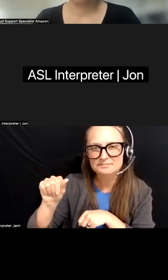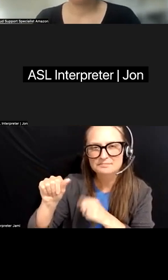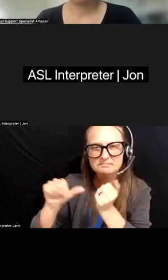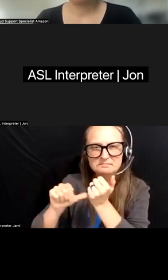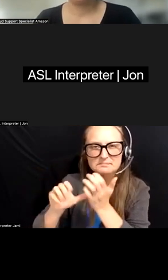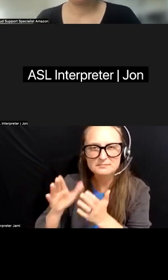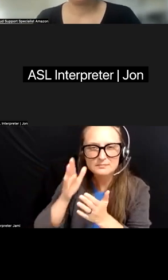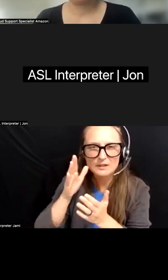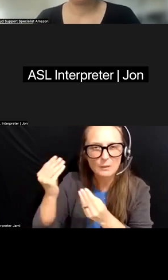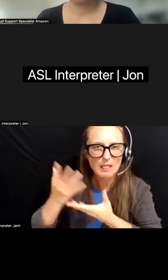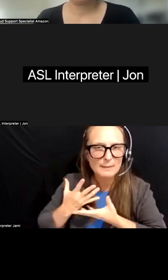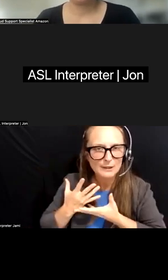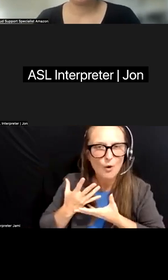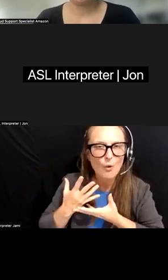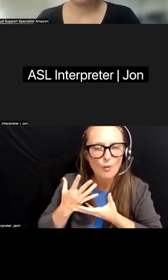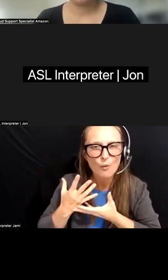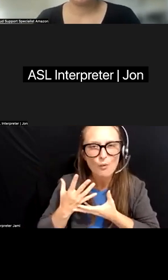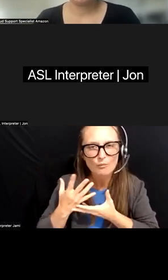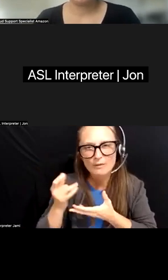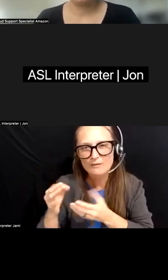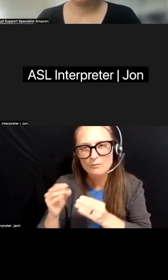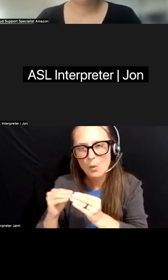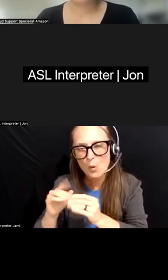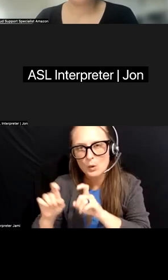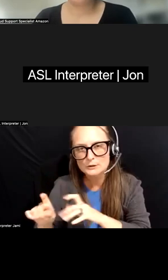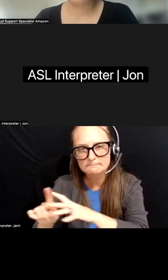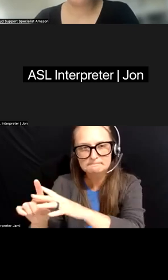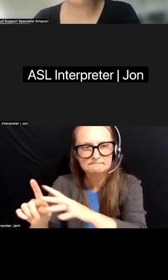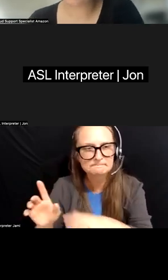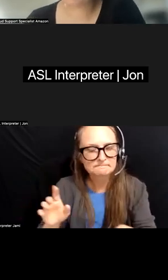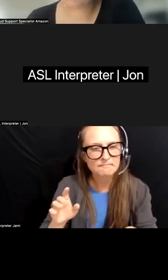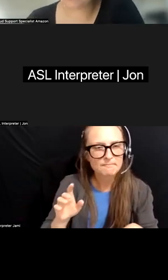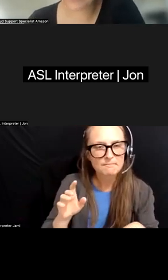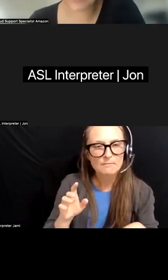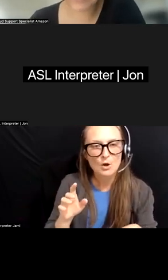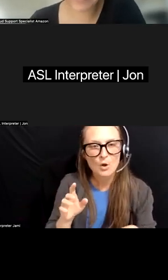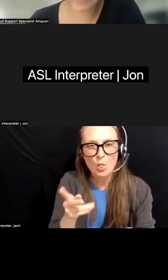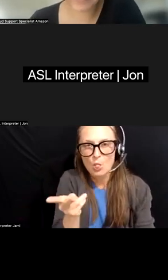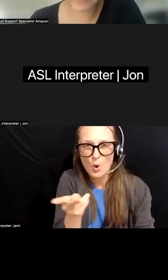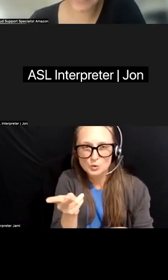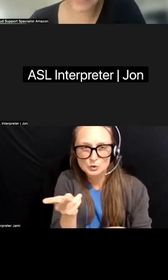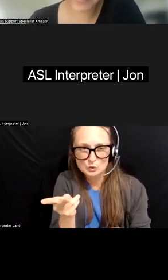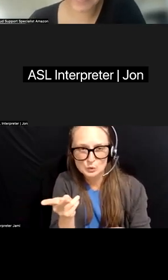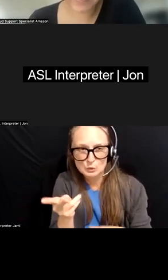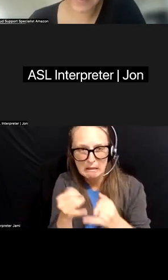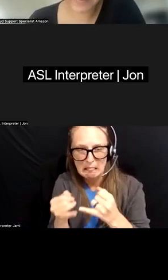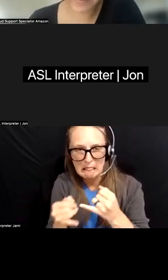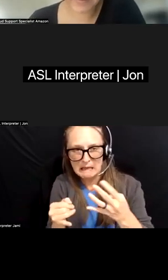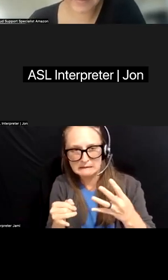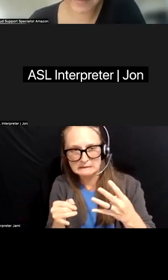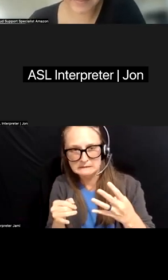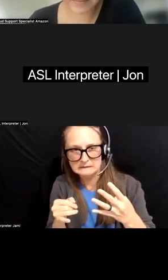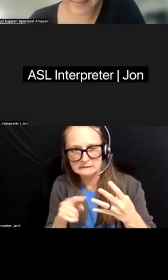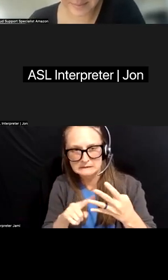on to our topic at hand. So these two are more for, like, I'm vetted to